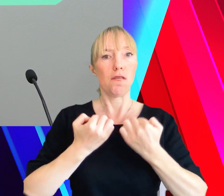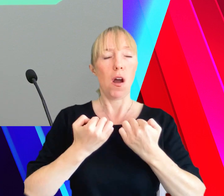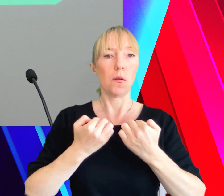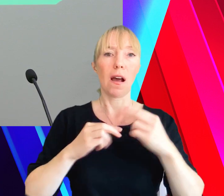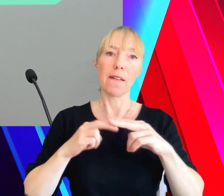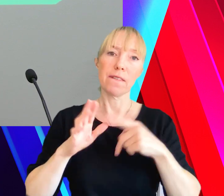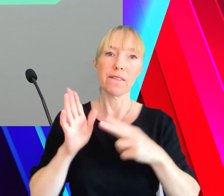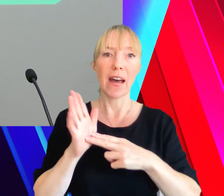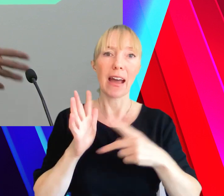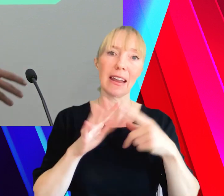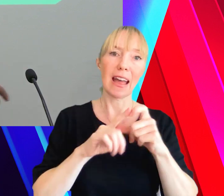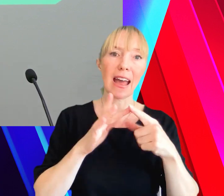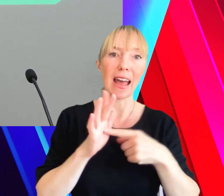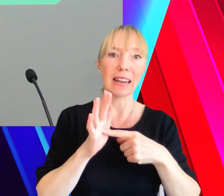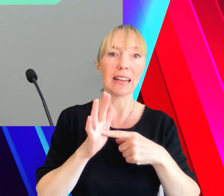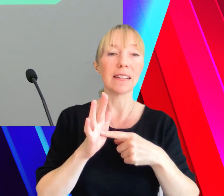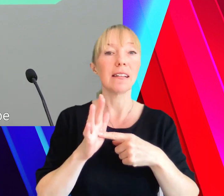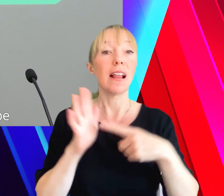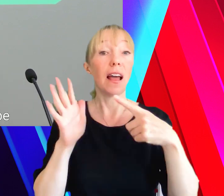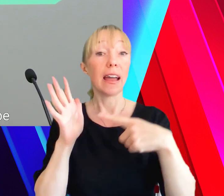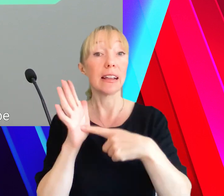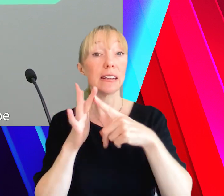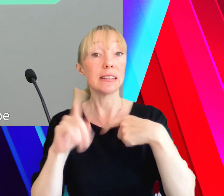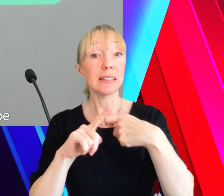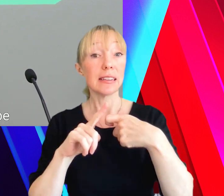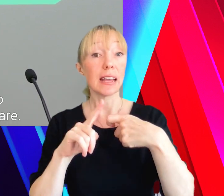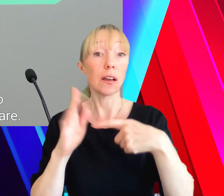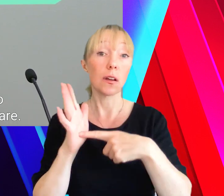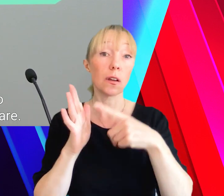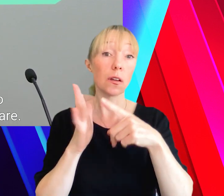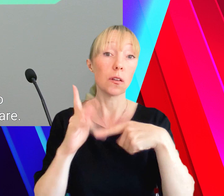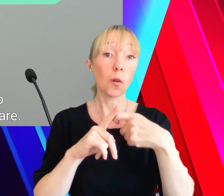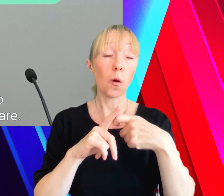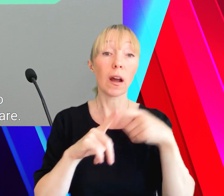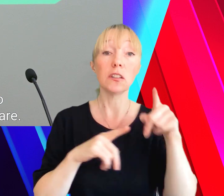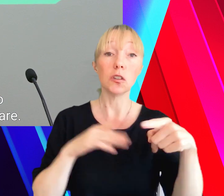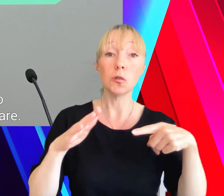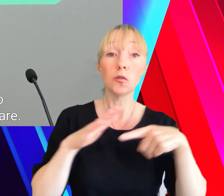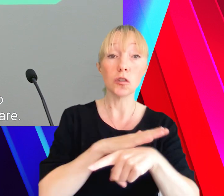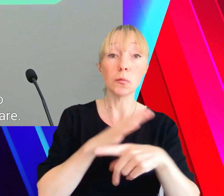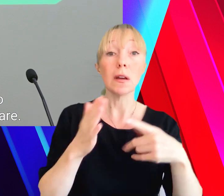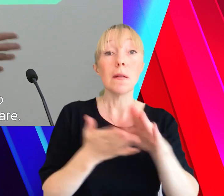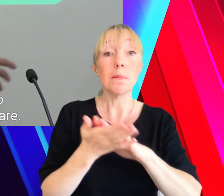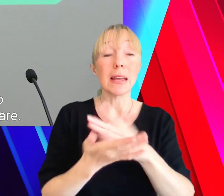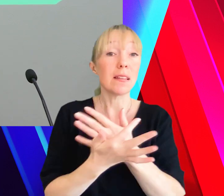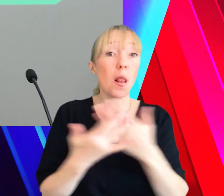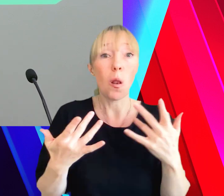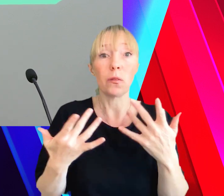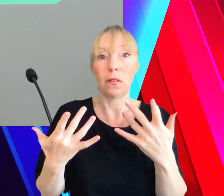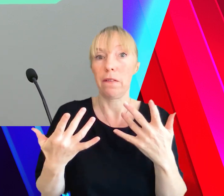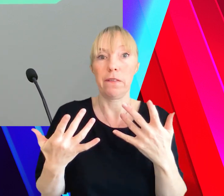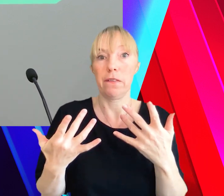own, whether it's like fan edits. I think things like sort of TikTok and YouTube obviously made all of these things so much more accessible and easy to share,